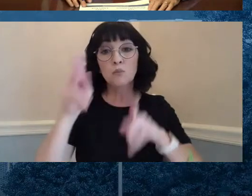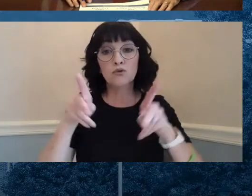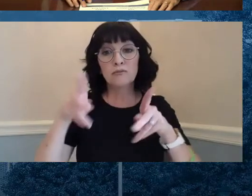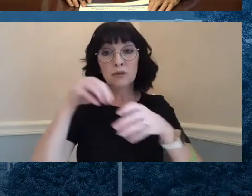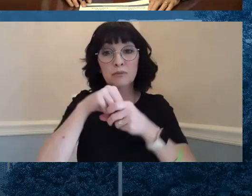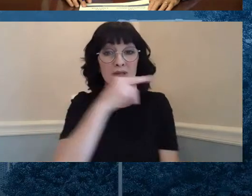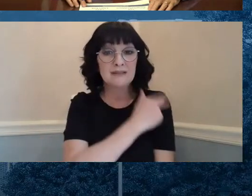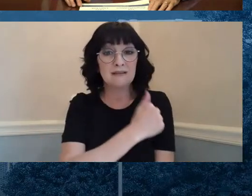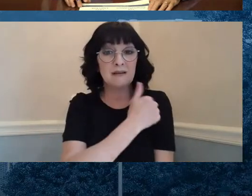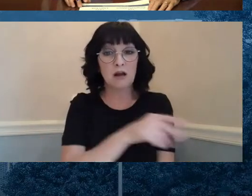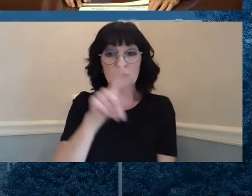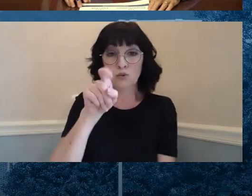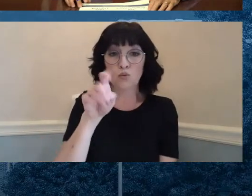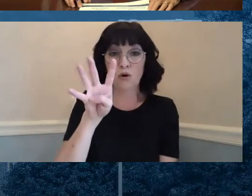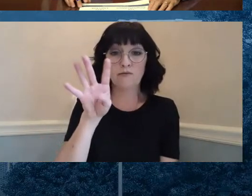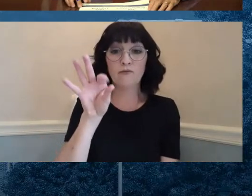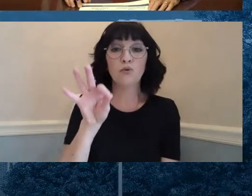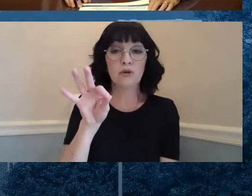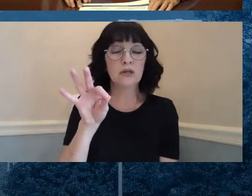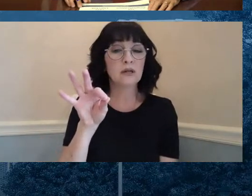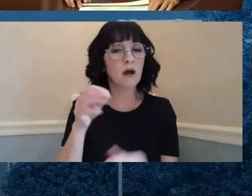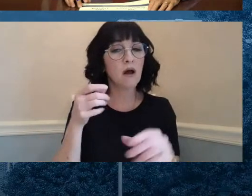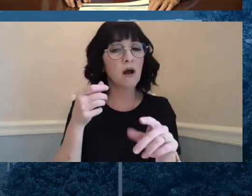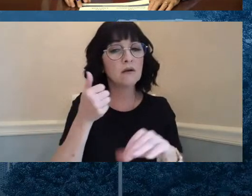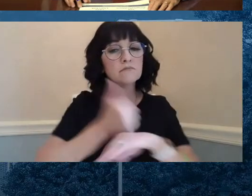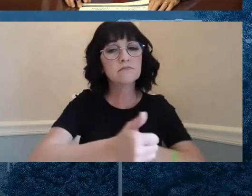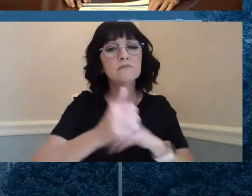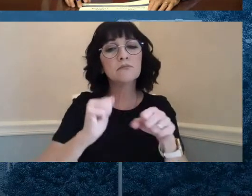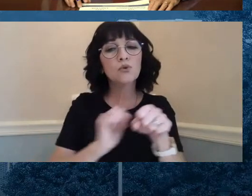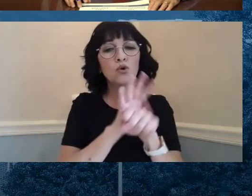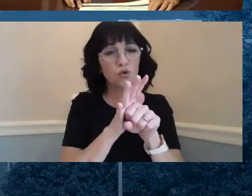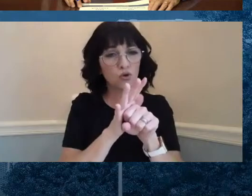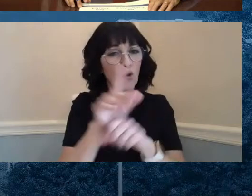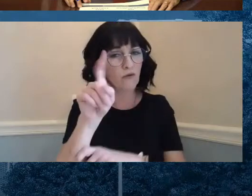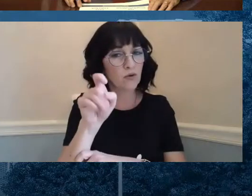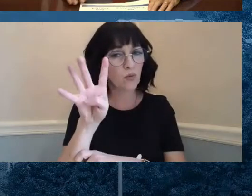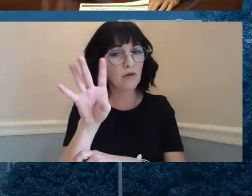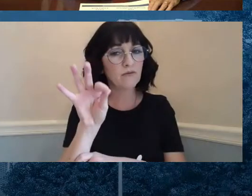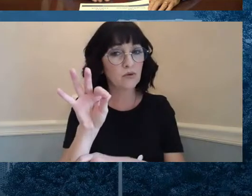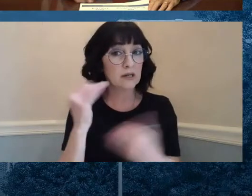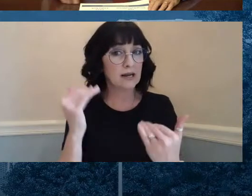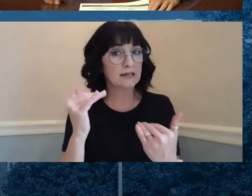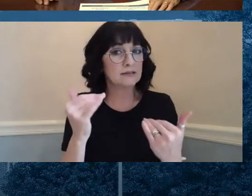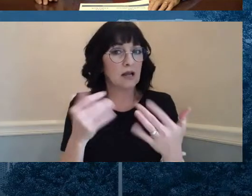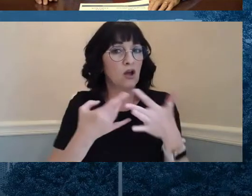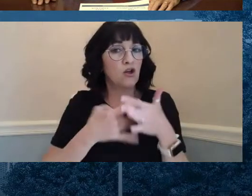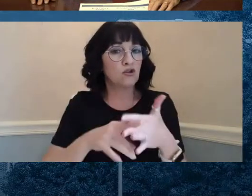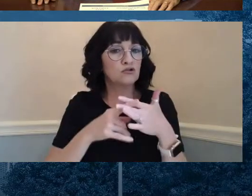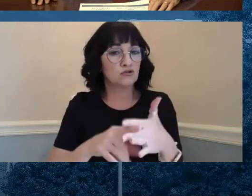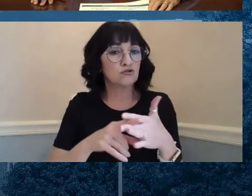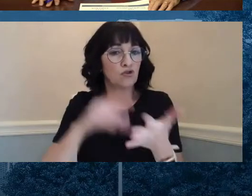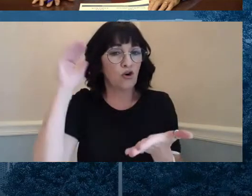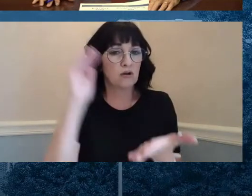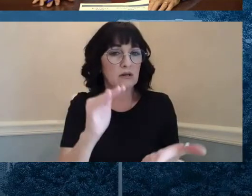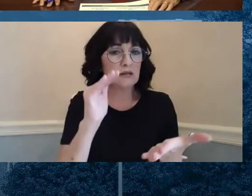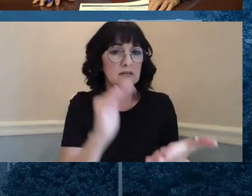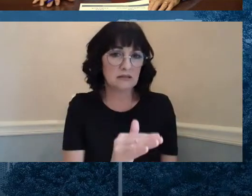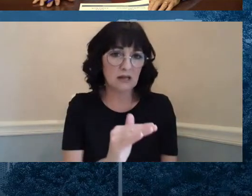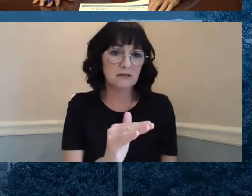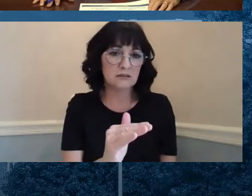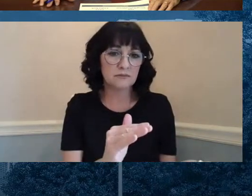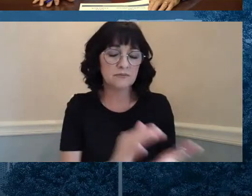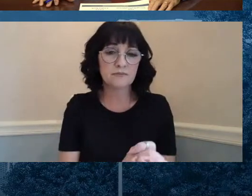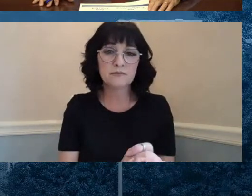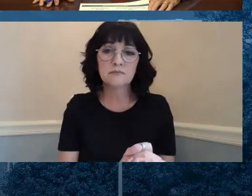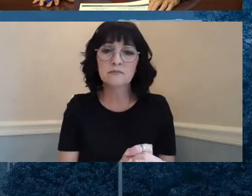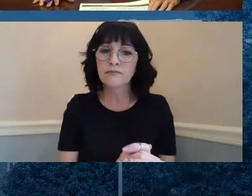the trajectory from last April until to the present. Lives lost has flattened